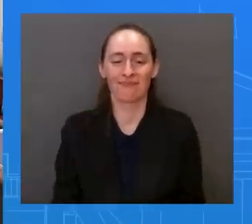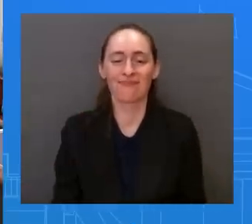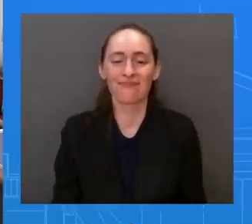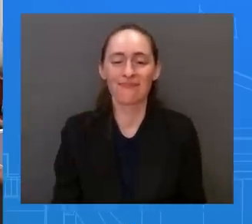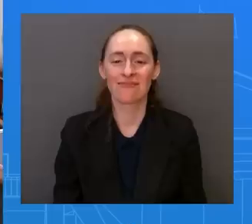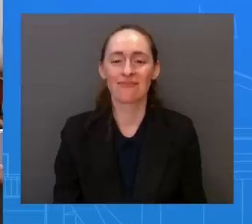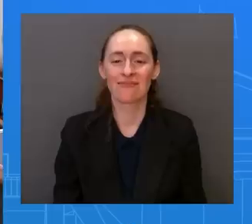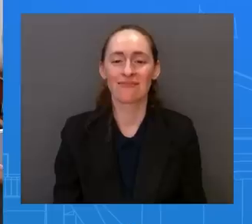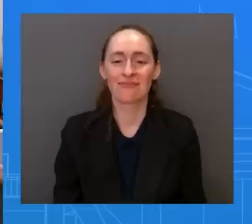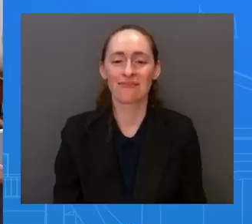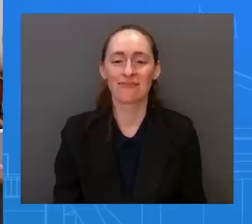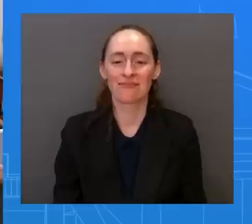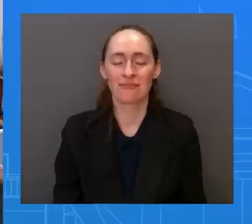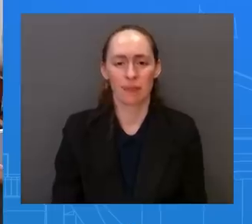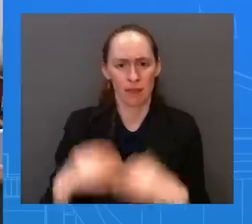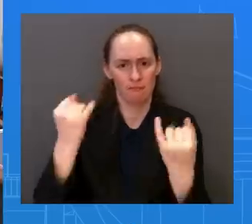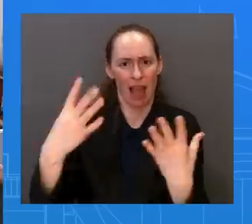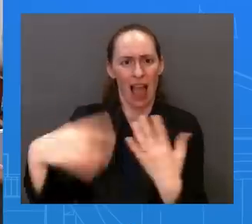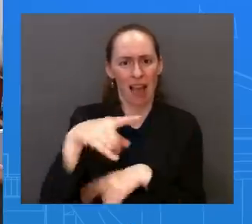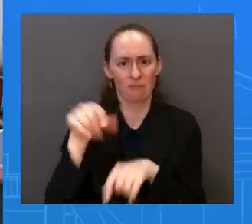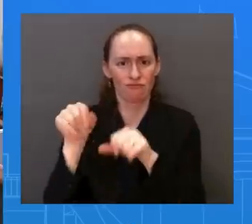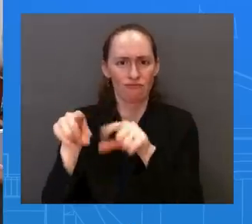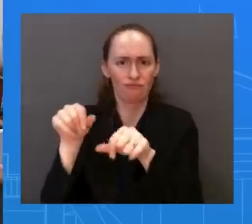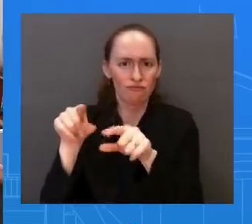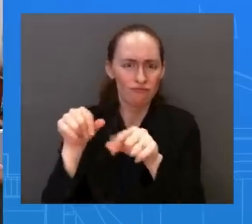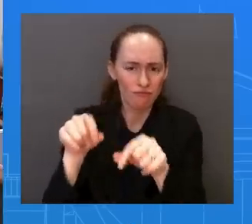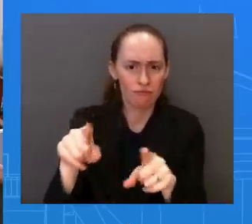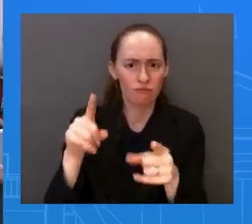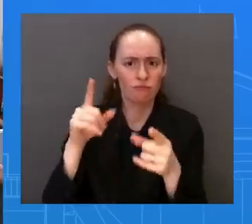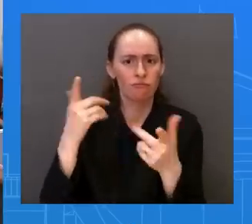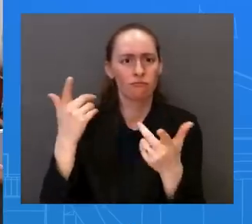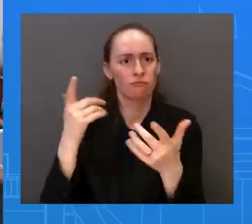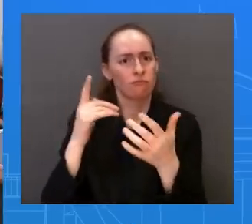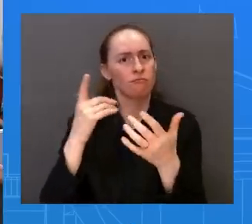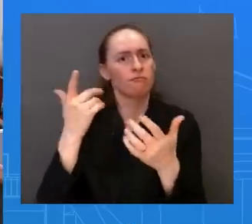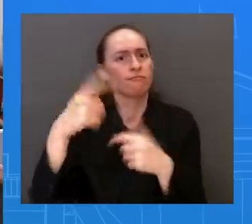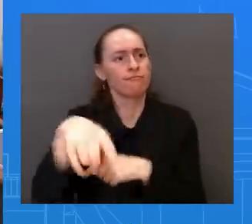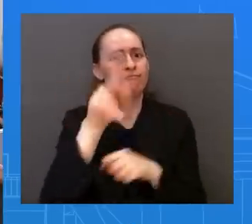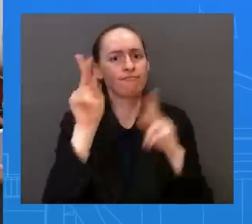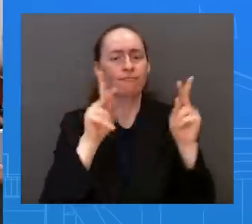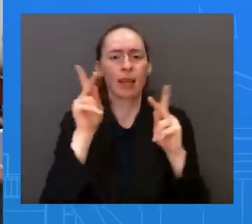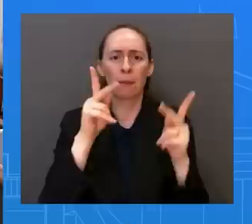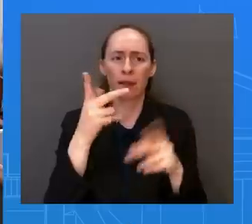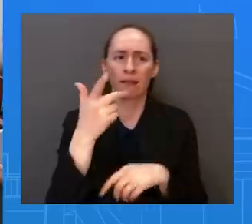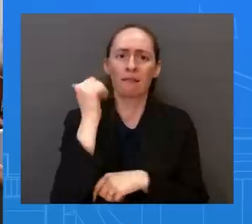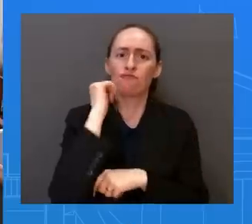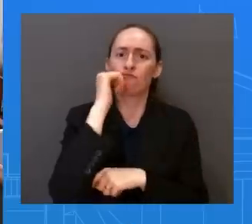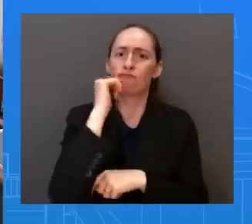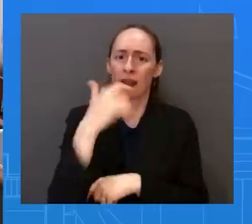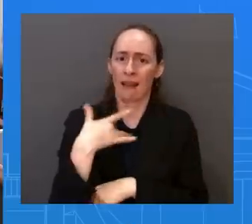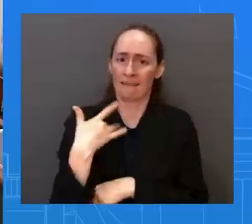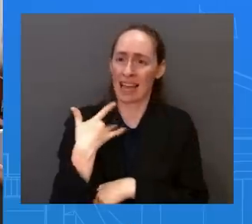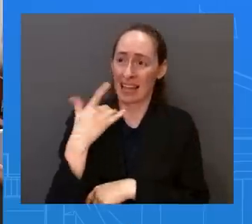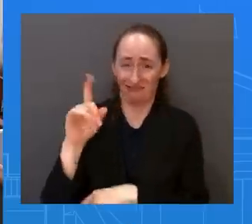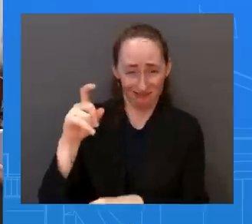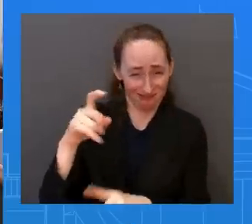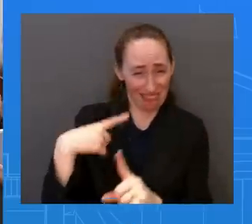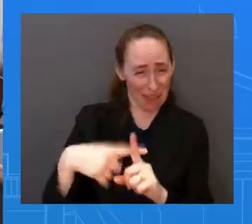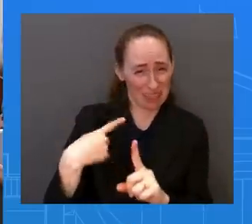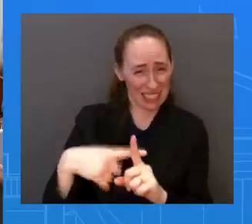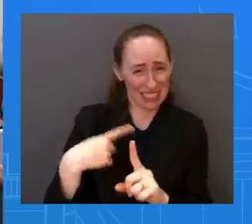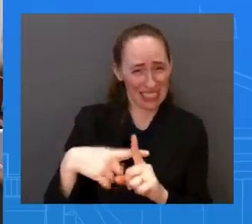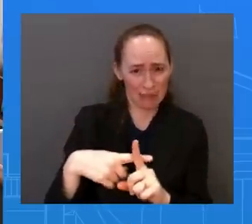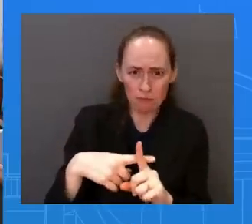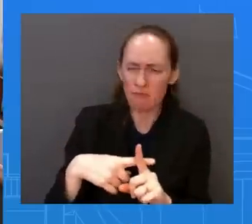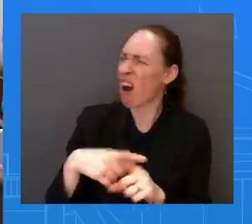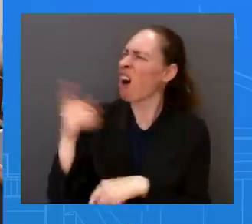of the positive data you have. Is there a perception issue in the other direction on inflation? Because when the president says